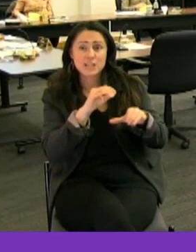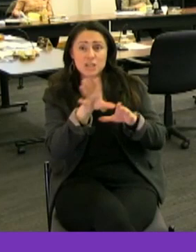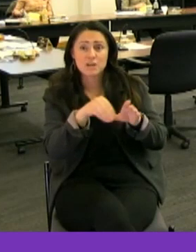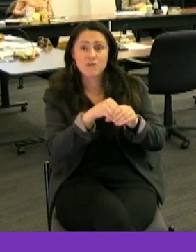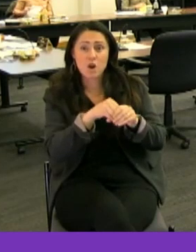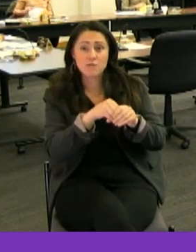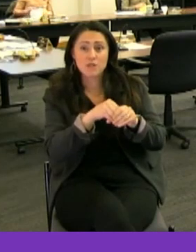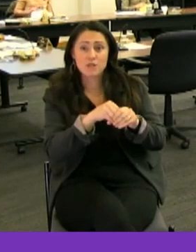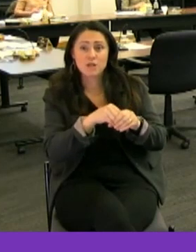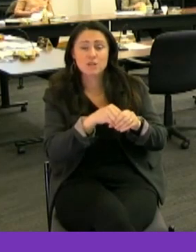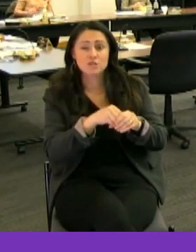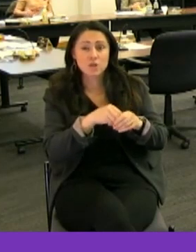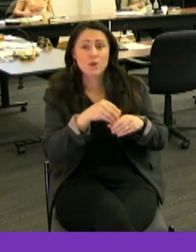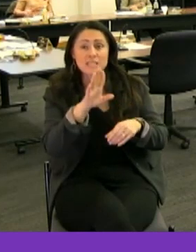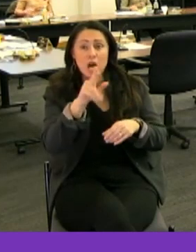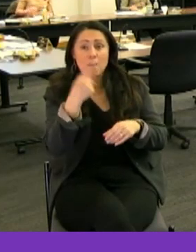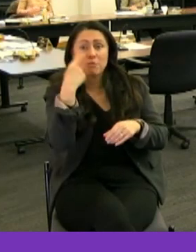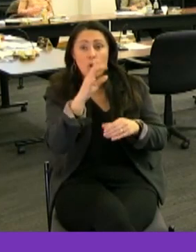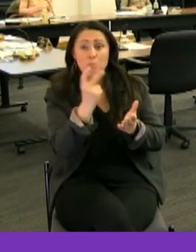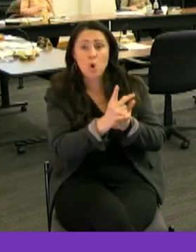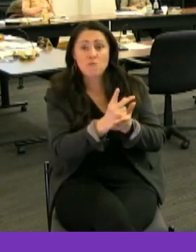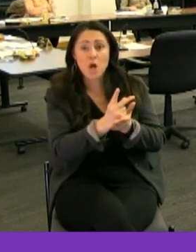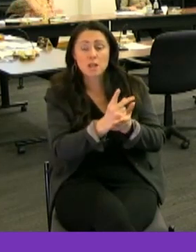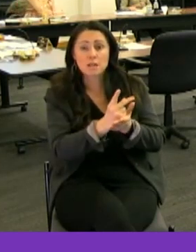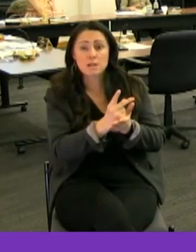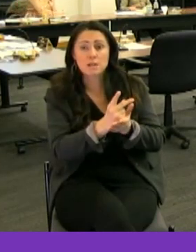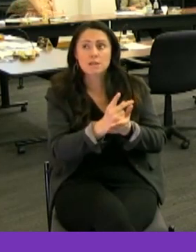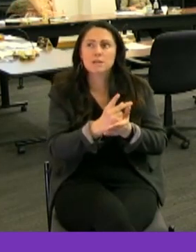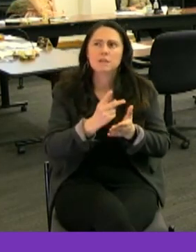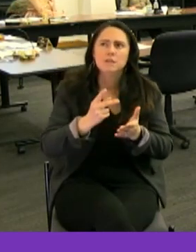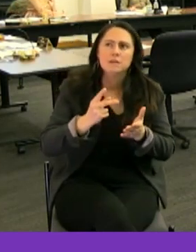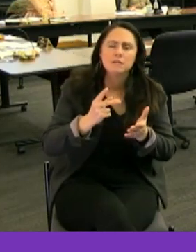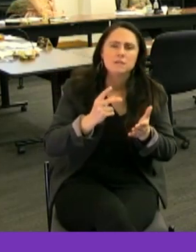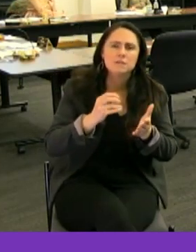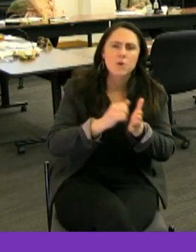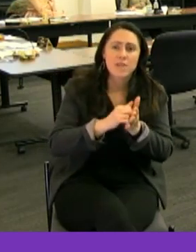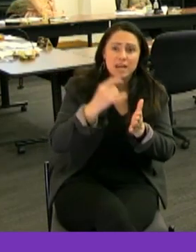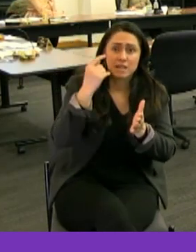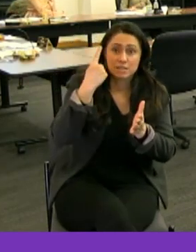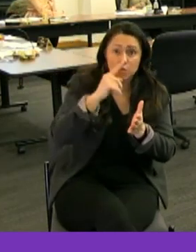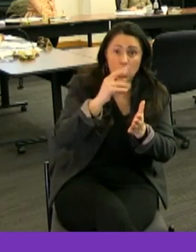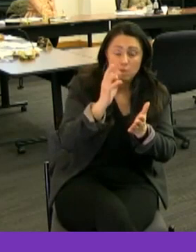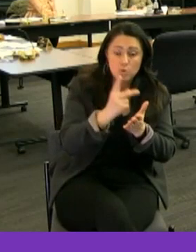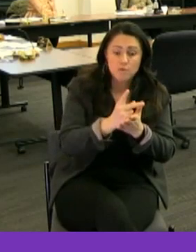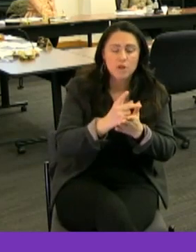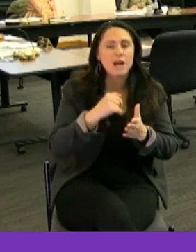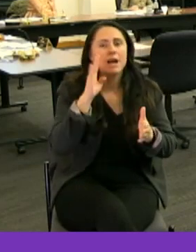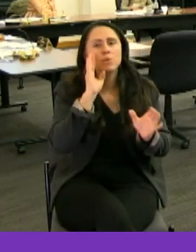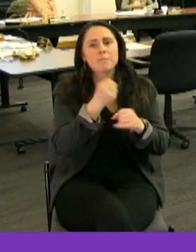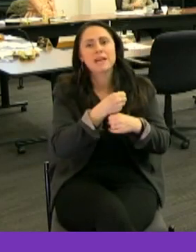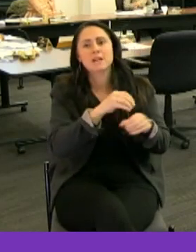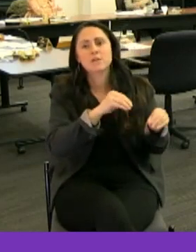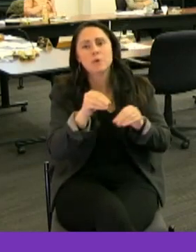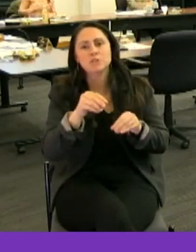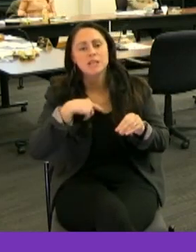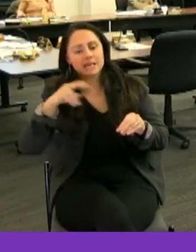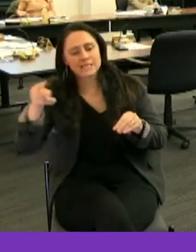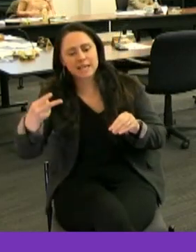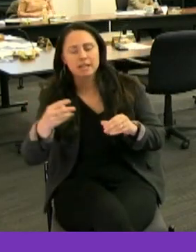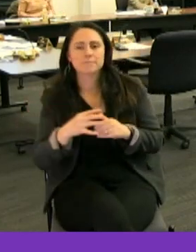it's indicated for approval. So it would be for approval, so it should have said approval then. Yes. I'll make the motion. Second.